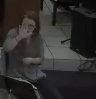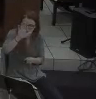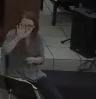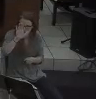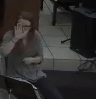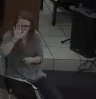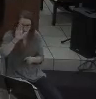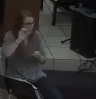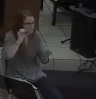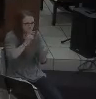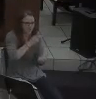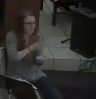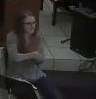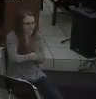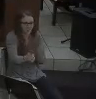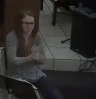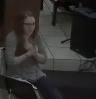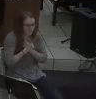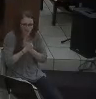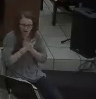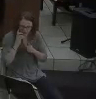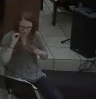your unfailing